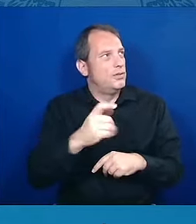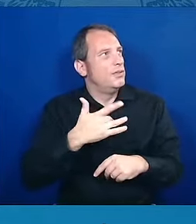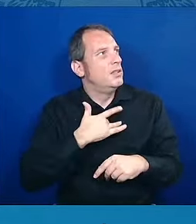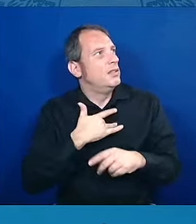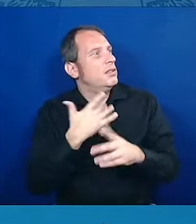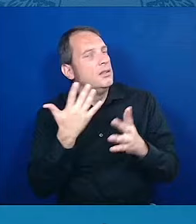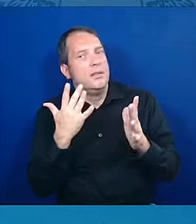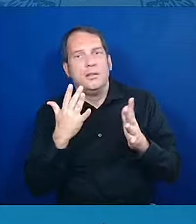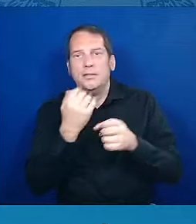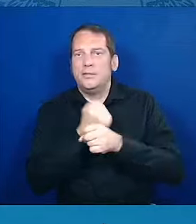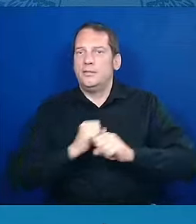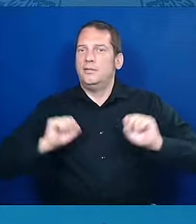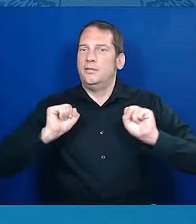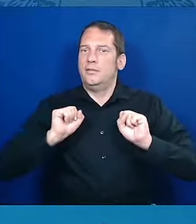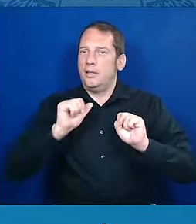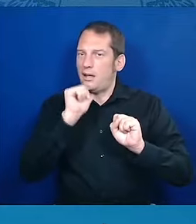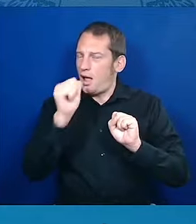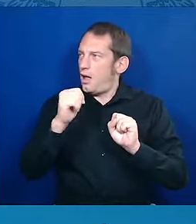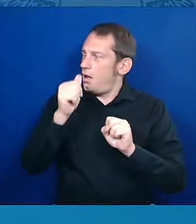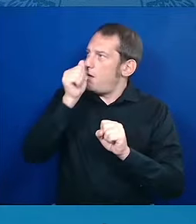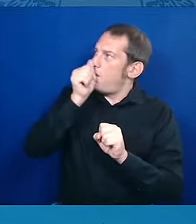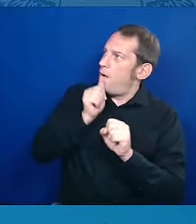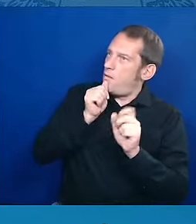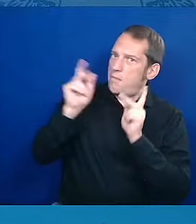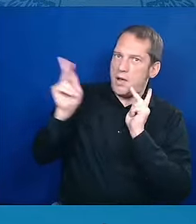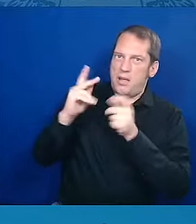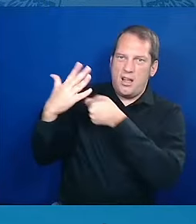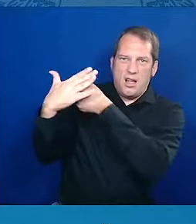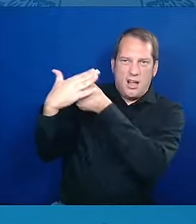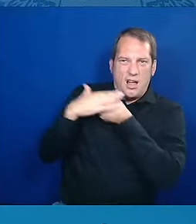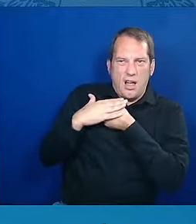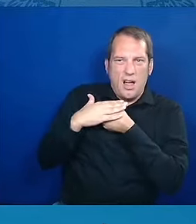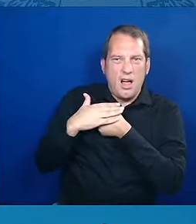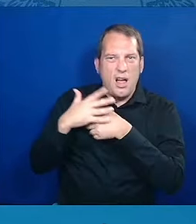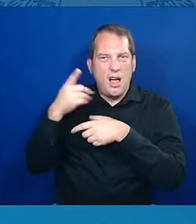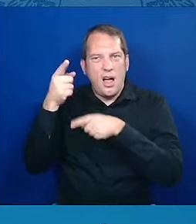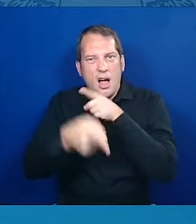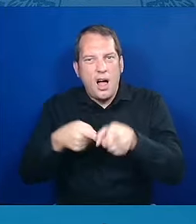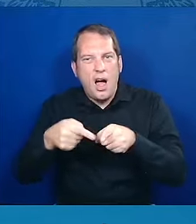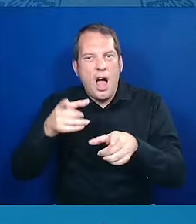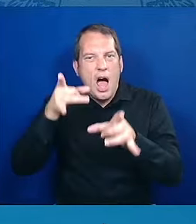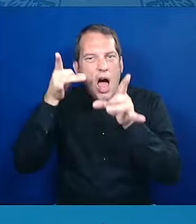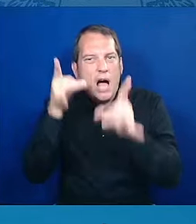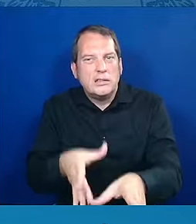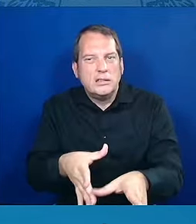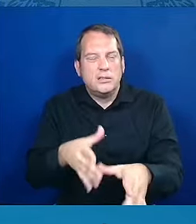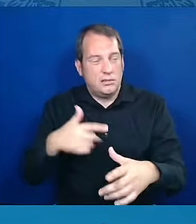and make sure every student can learn America's history.